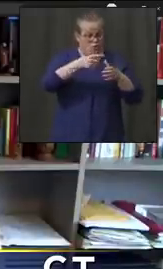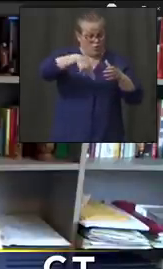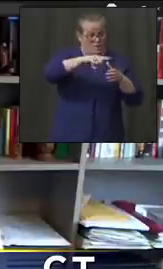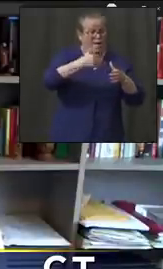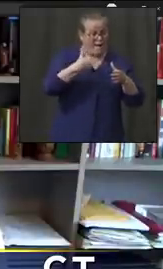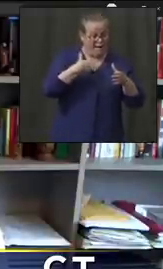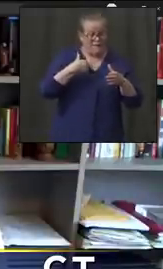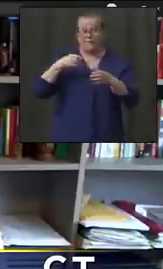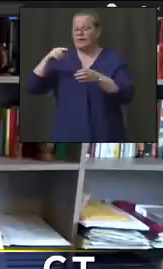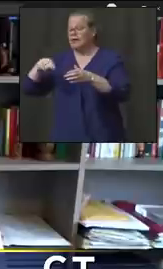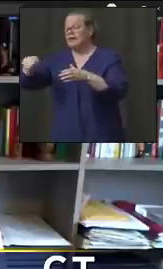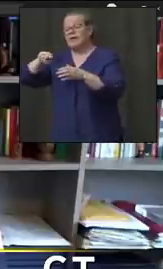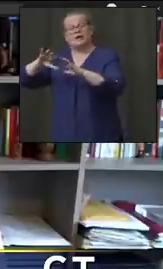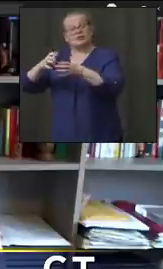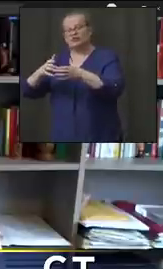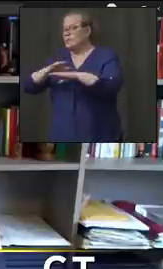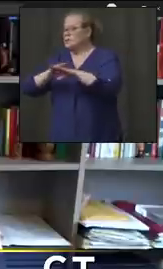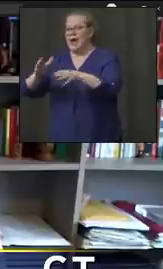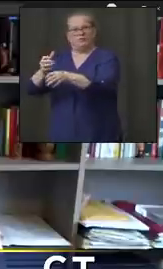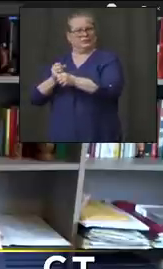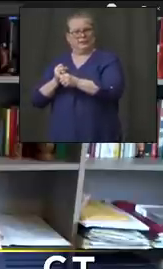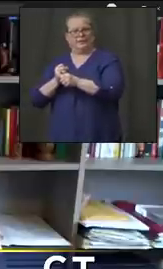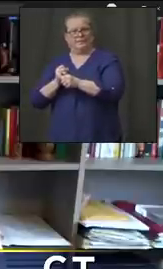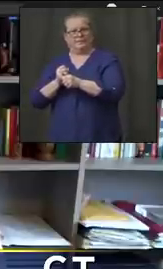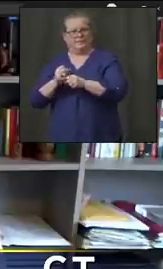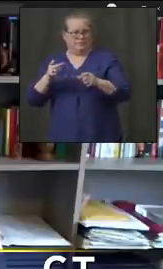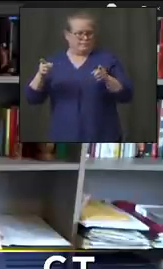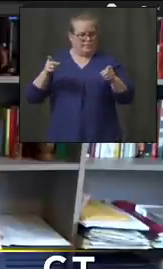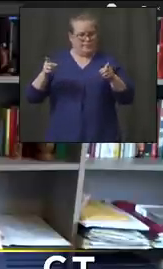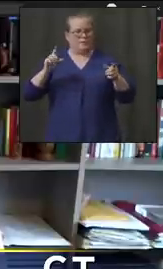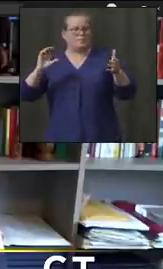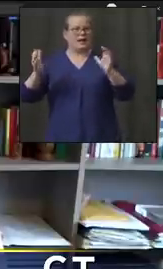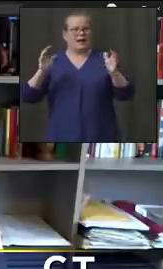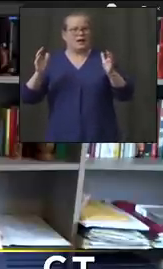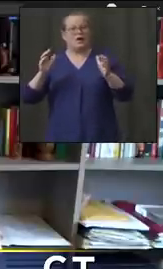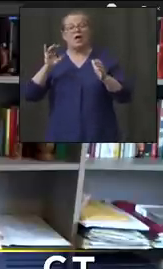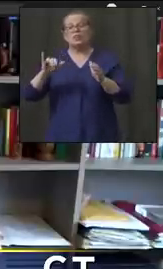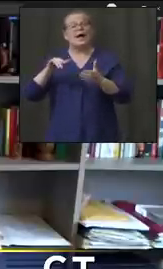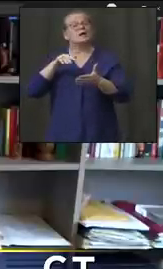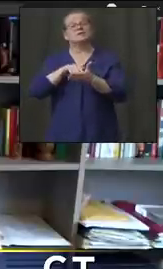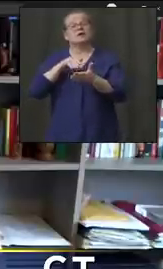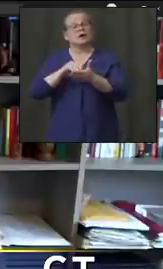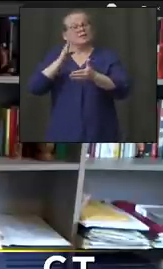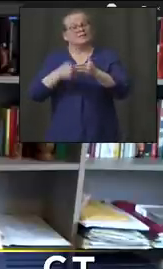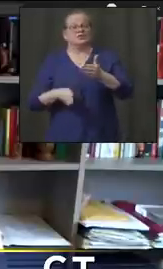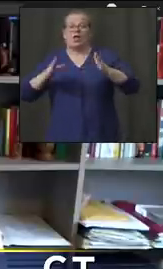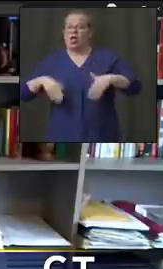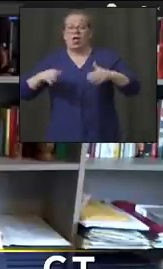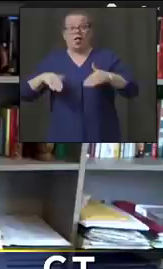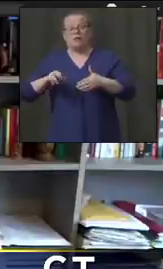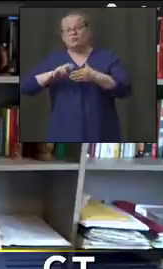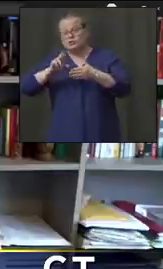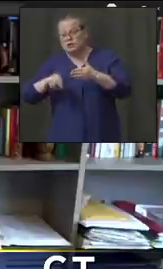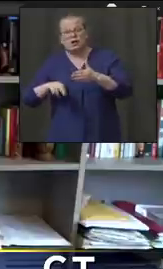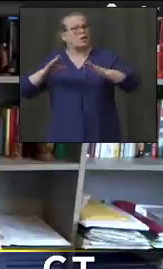random. Those studies haven't come out yet. And so at this point, until we have that highest